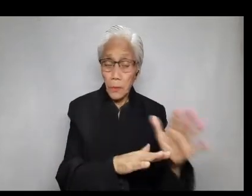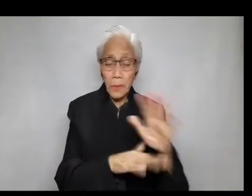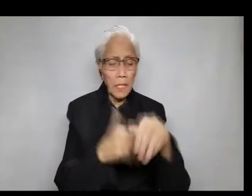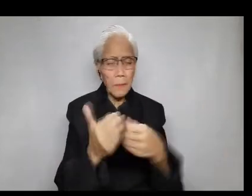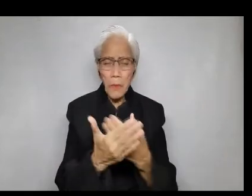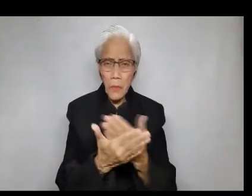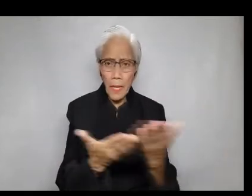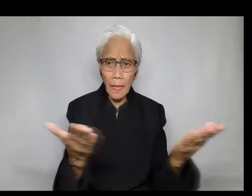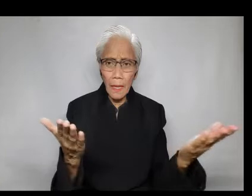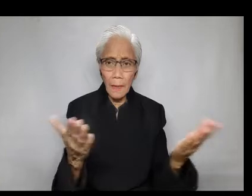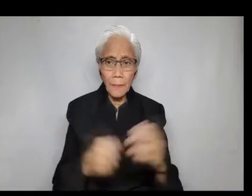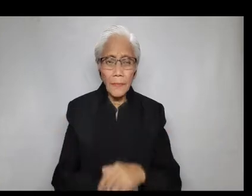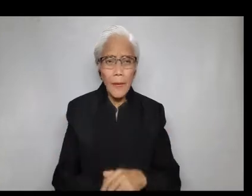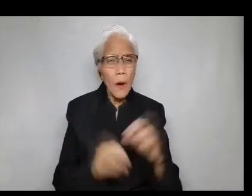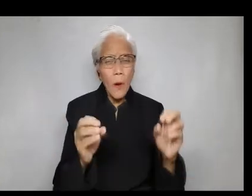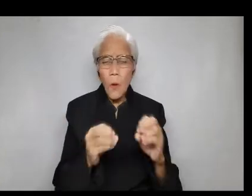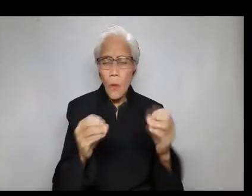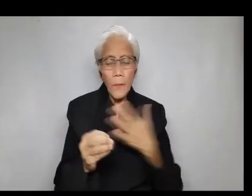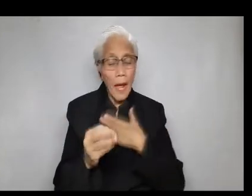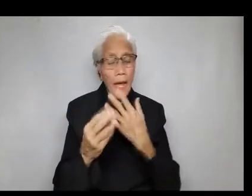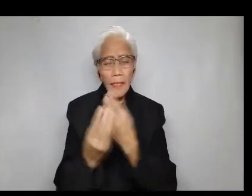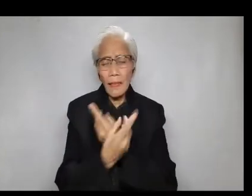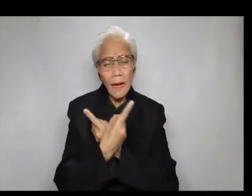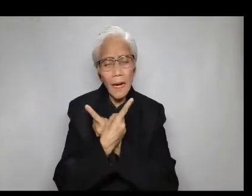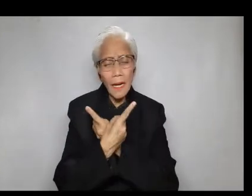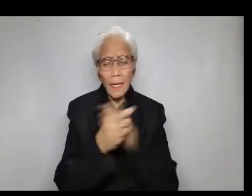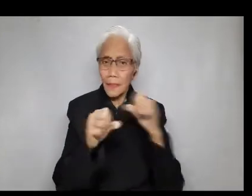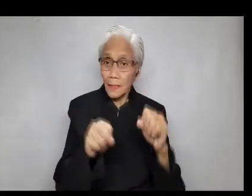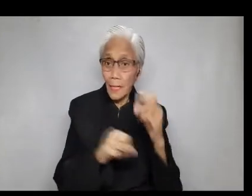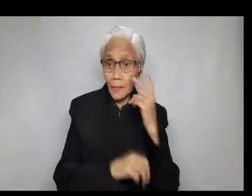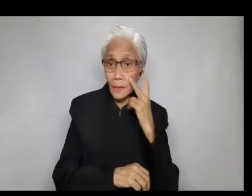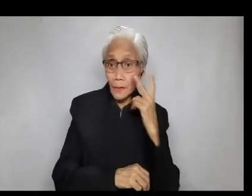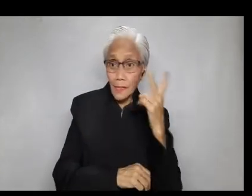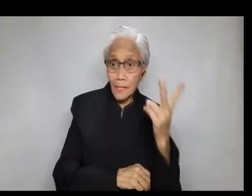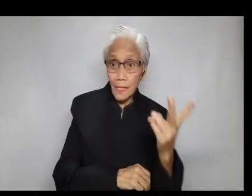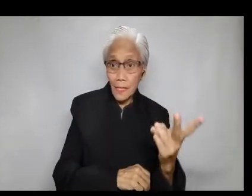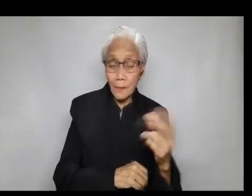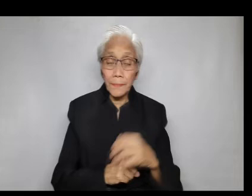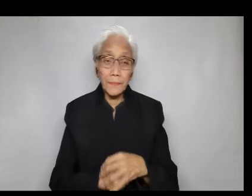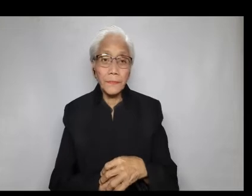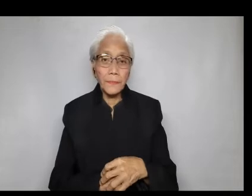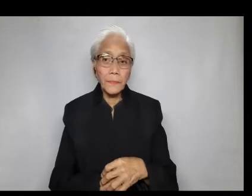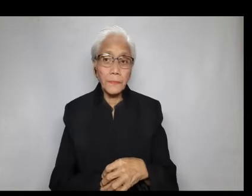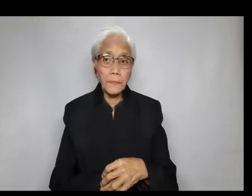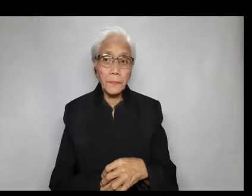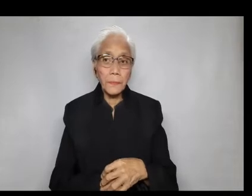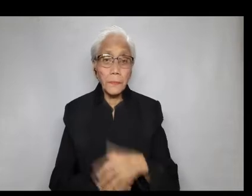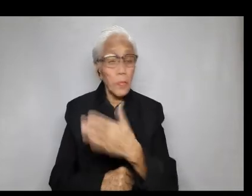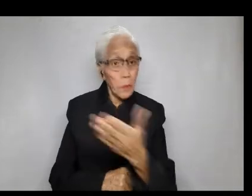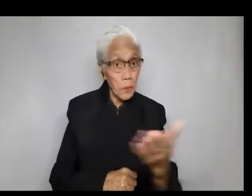throw your hope away. Oh my darling, can't you see?